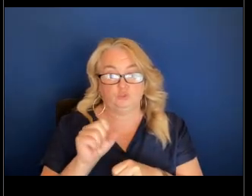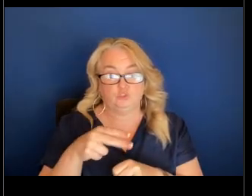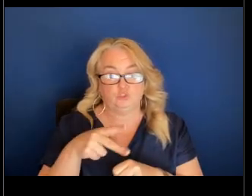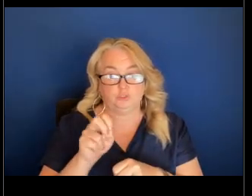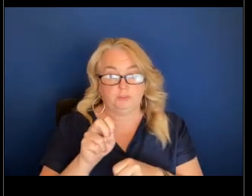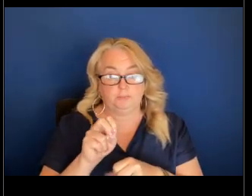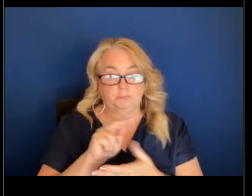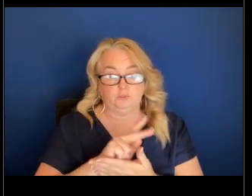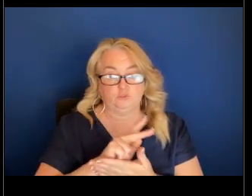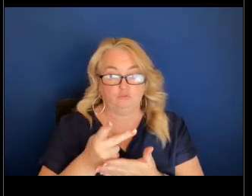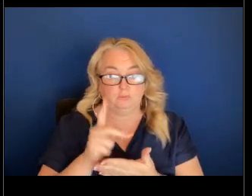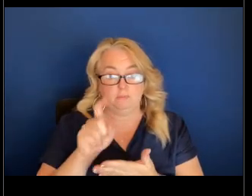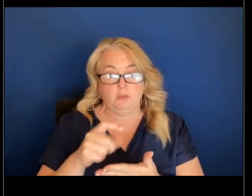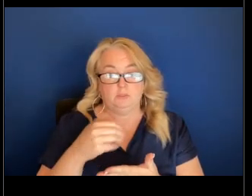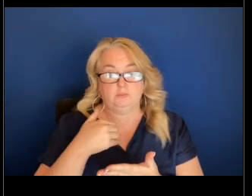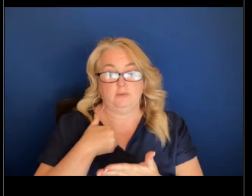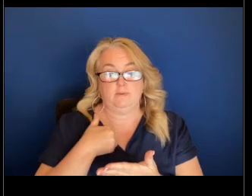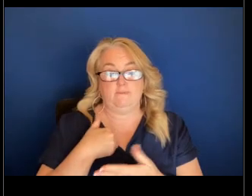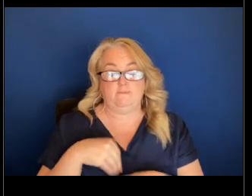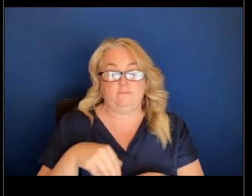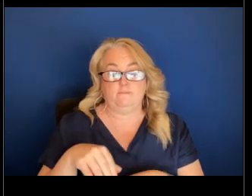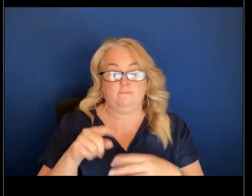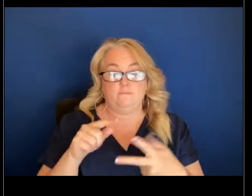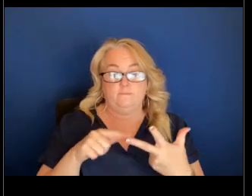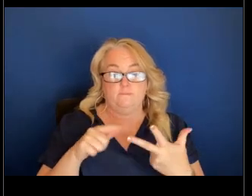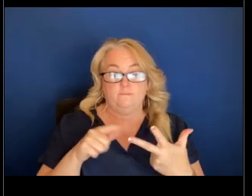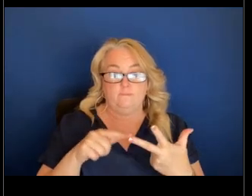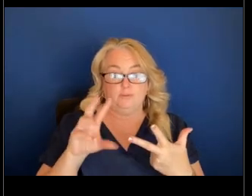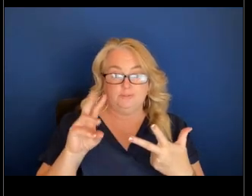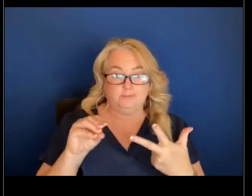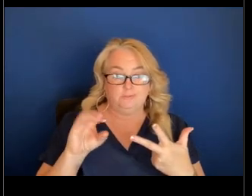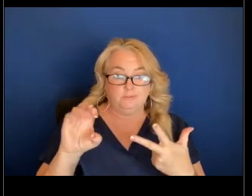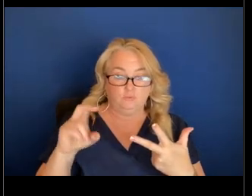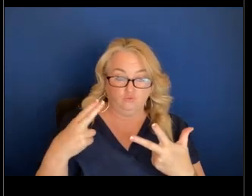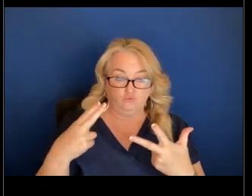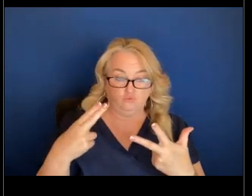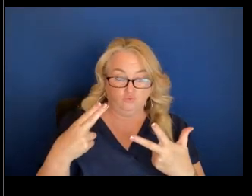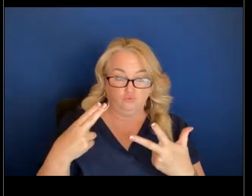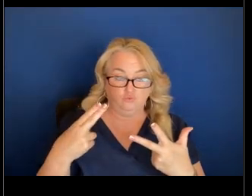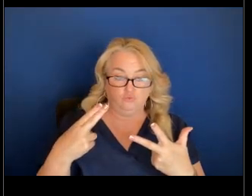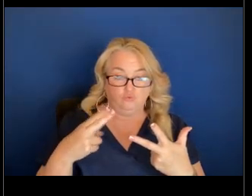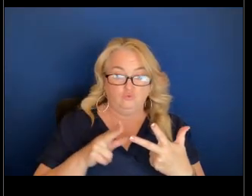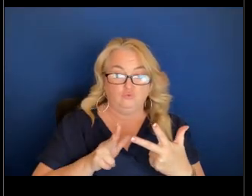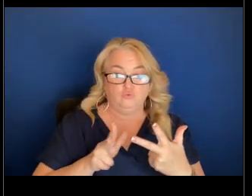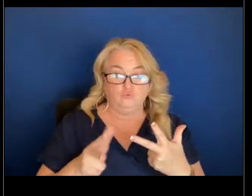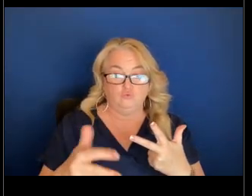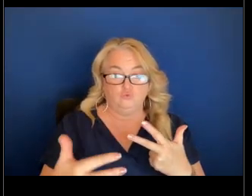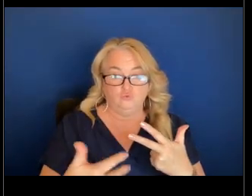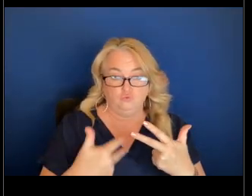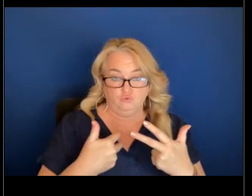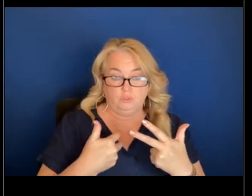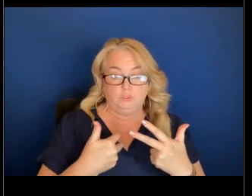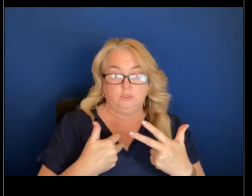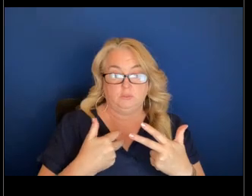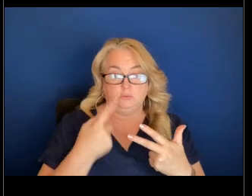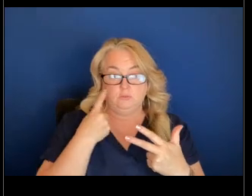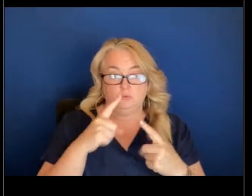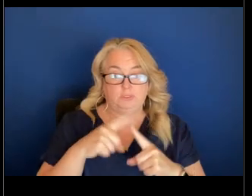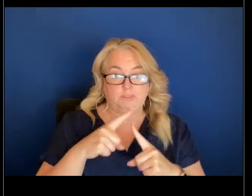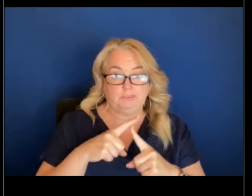and the correct answer was the third option, 60-inch turning space or a